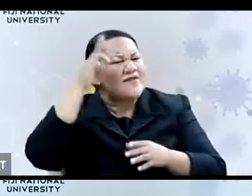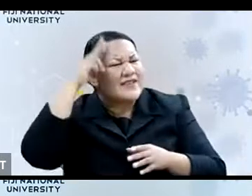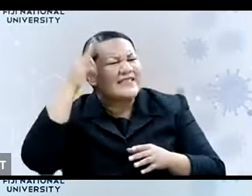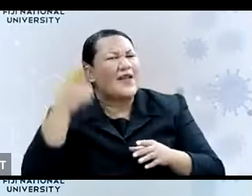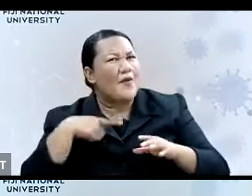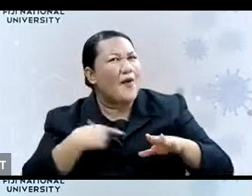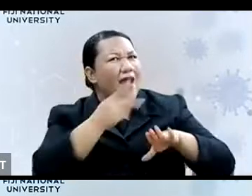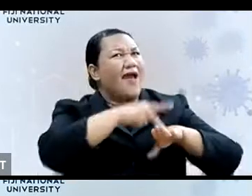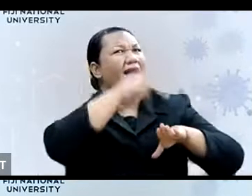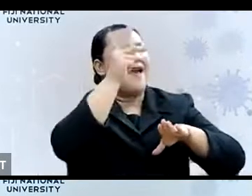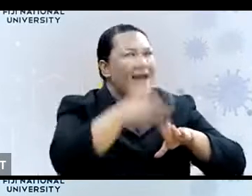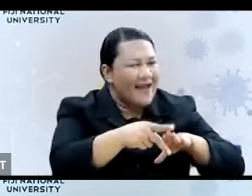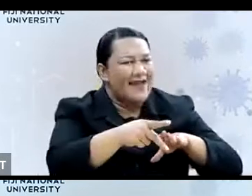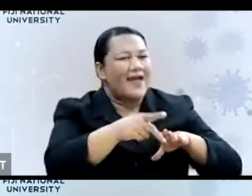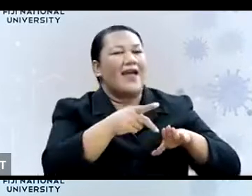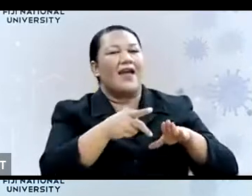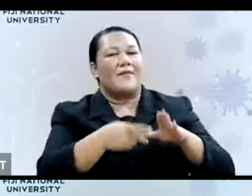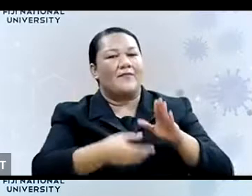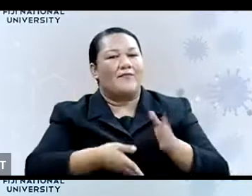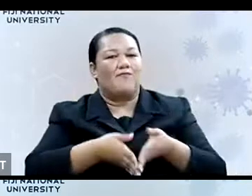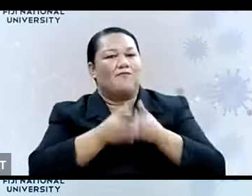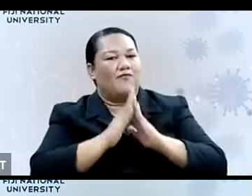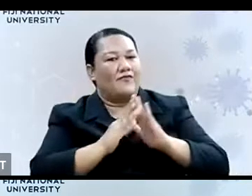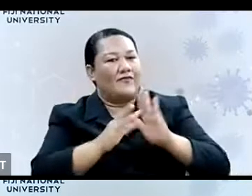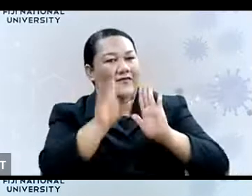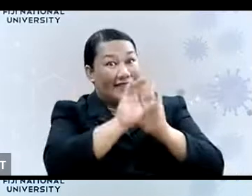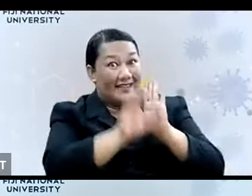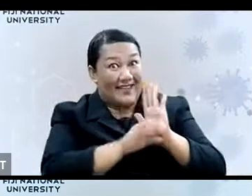continue. But having said that,